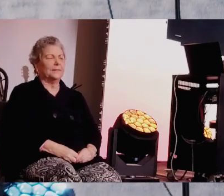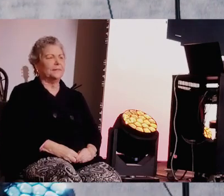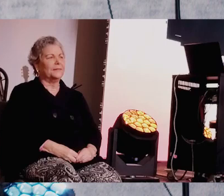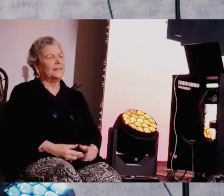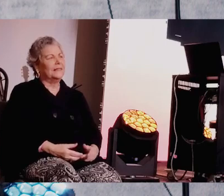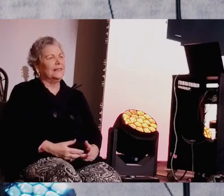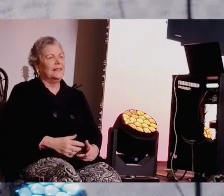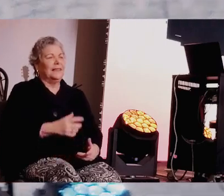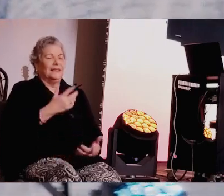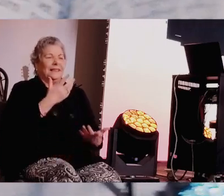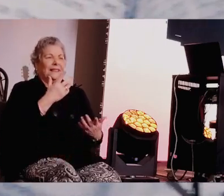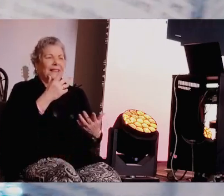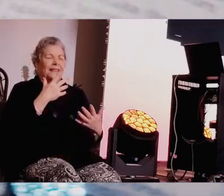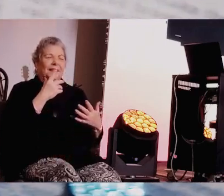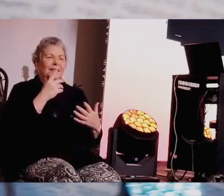The fear